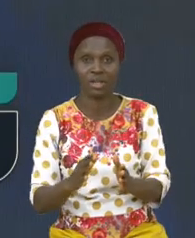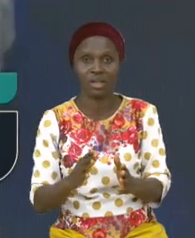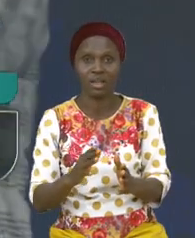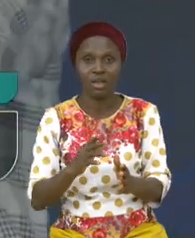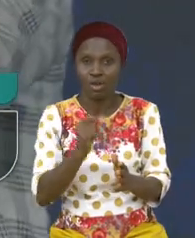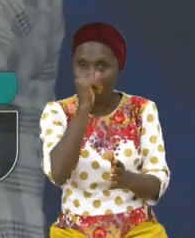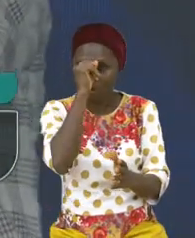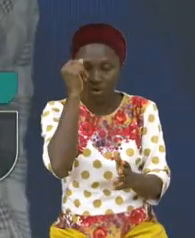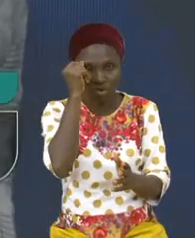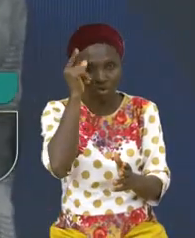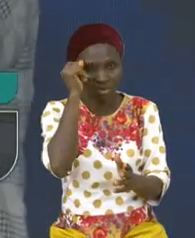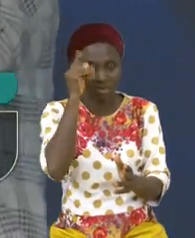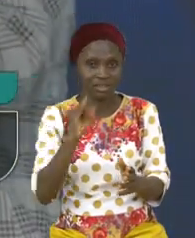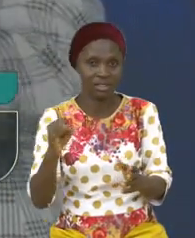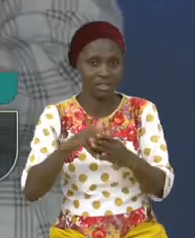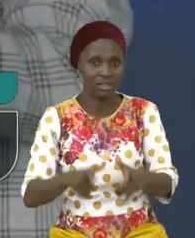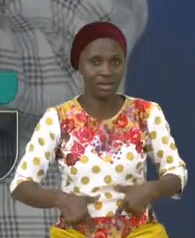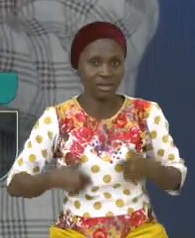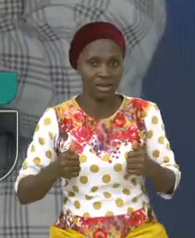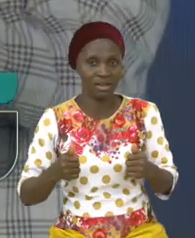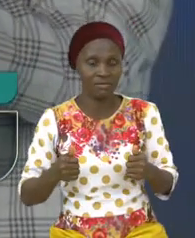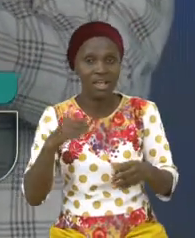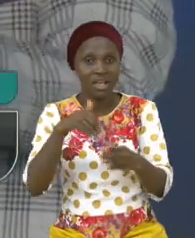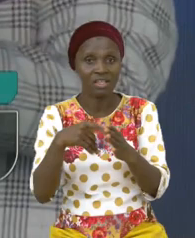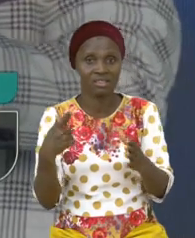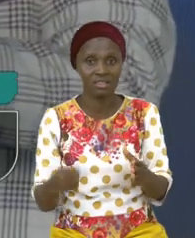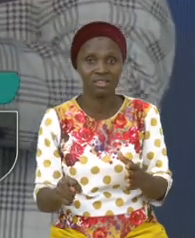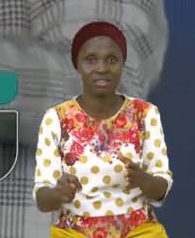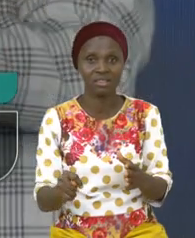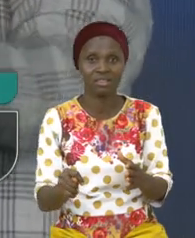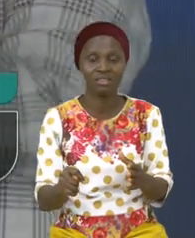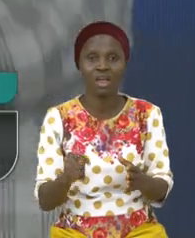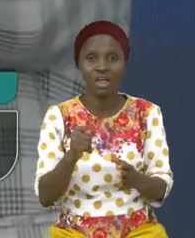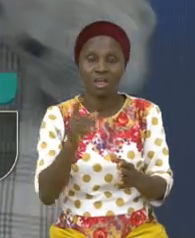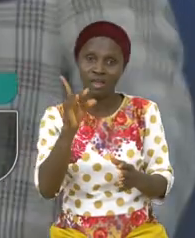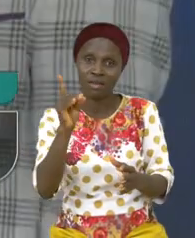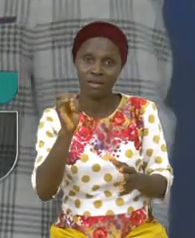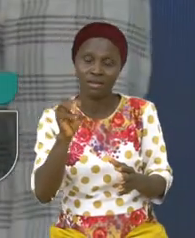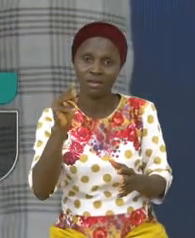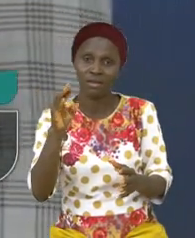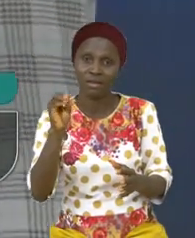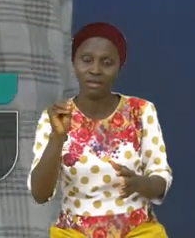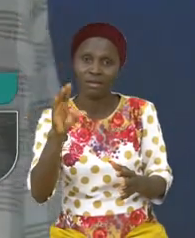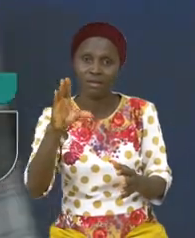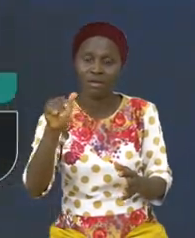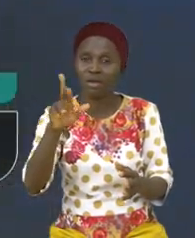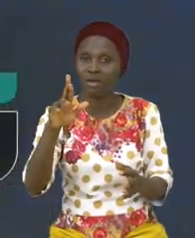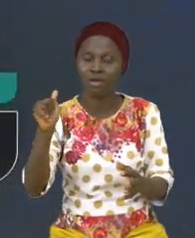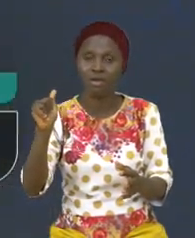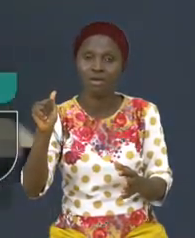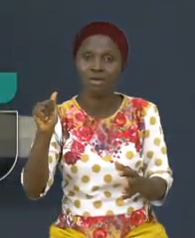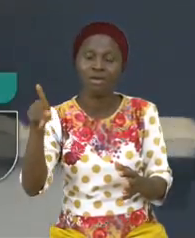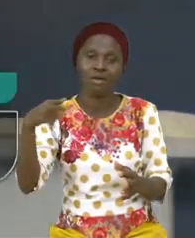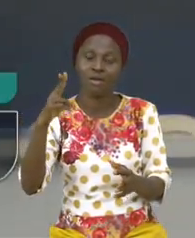life. Understanding in the demography of the world, that no matter where you are,